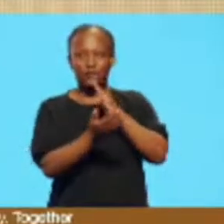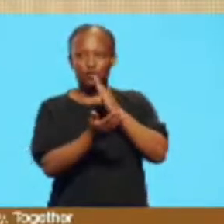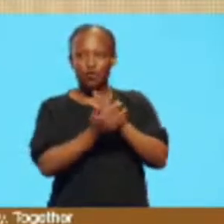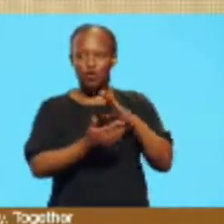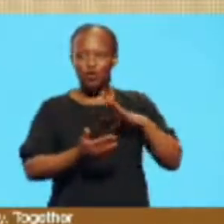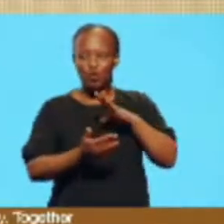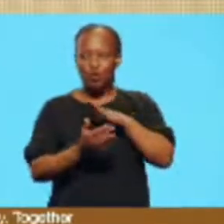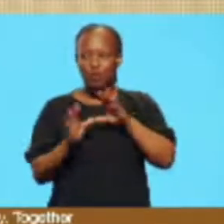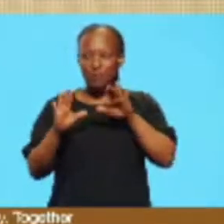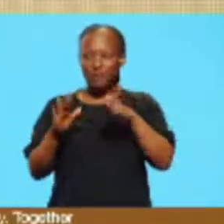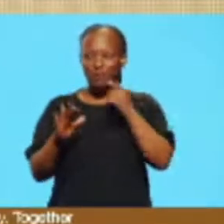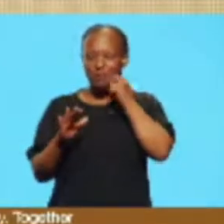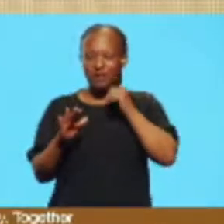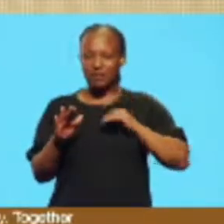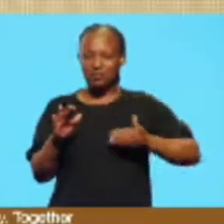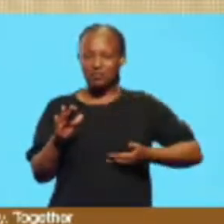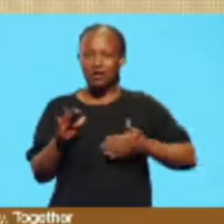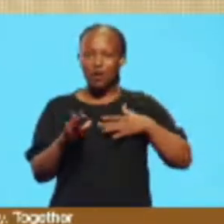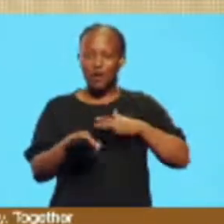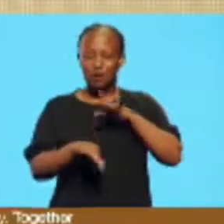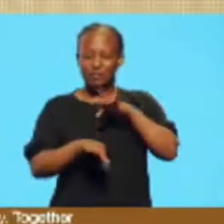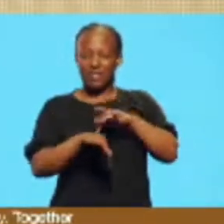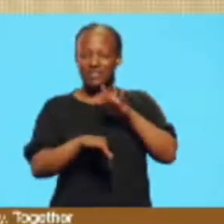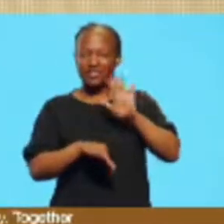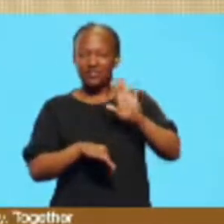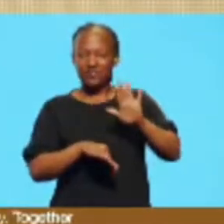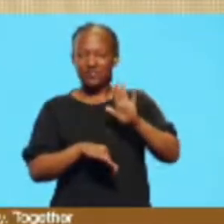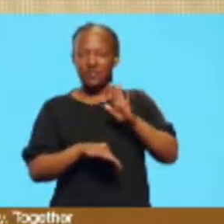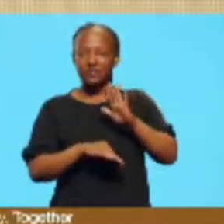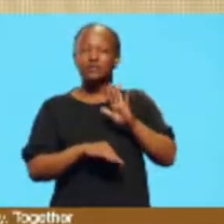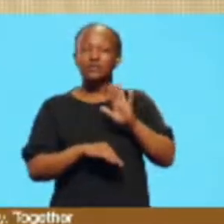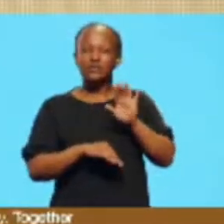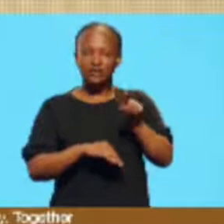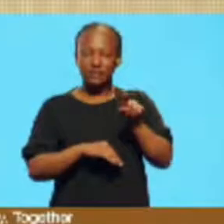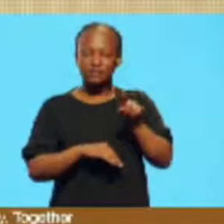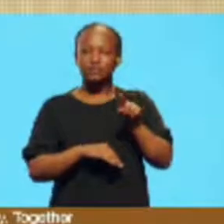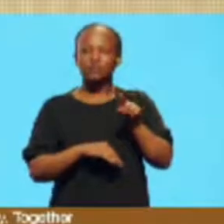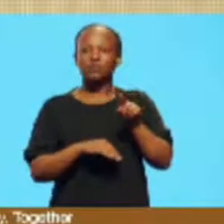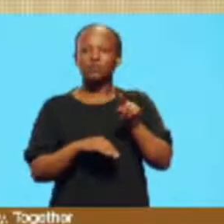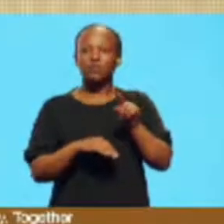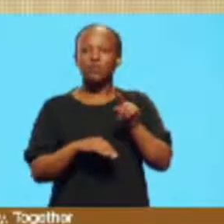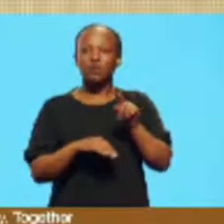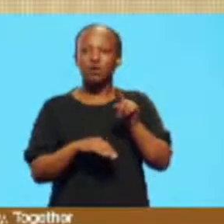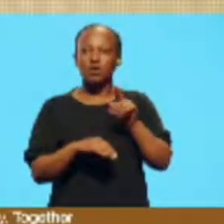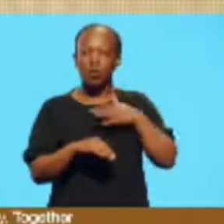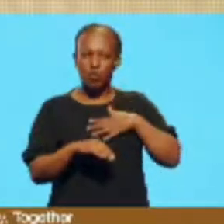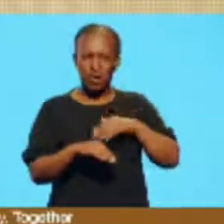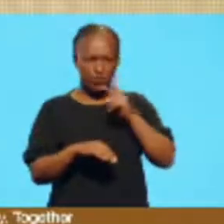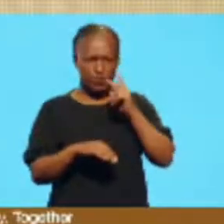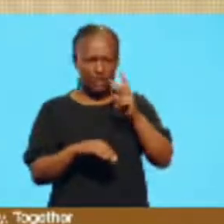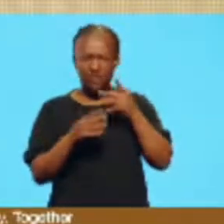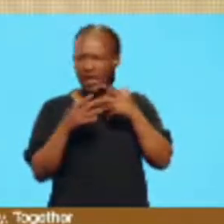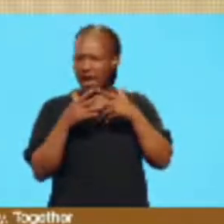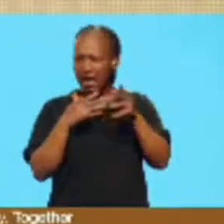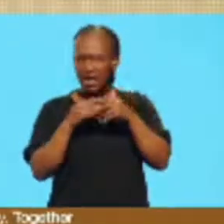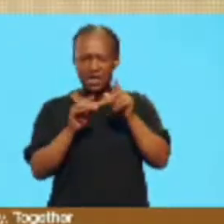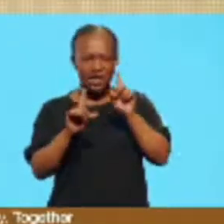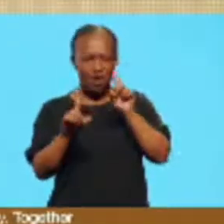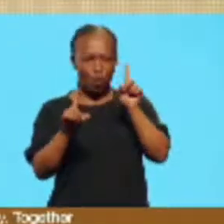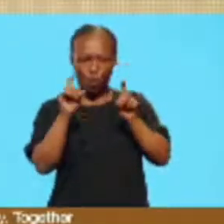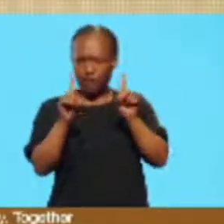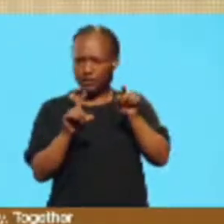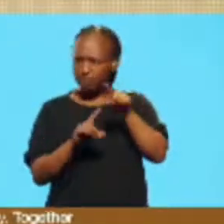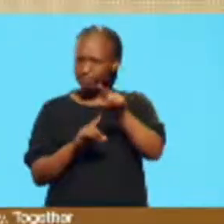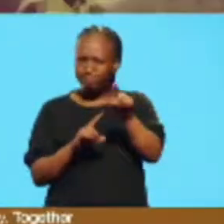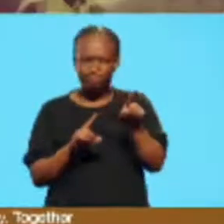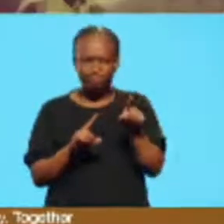gender. I want to be sensitive towards that, and we need to get an indication if there are any other questions, and I'm sure there will